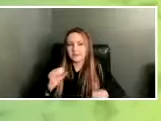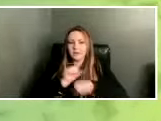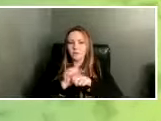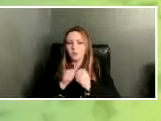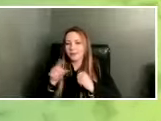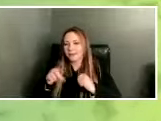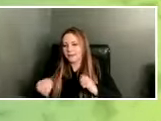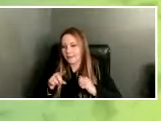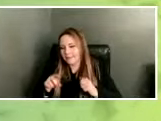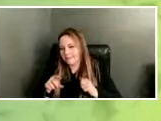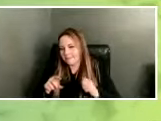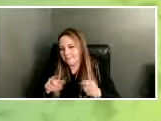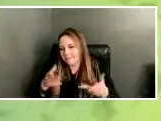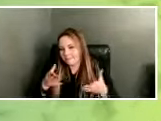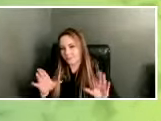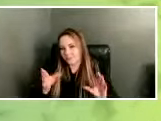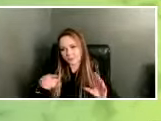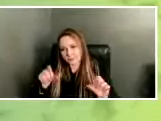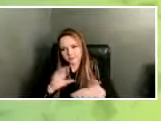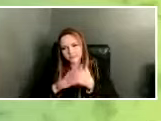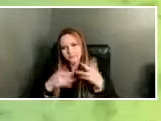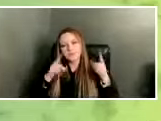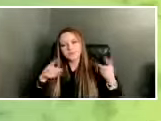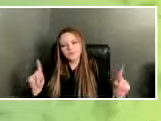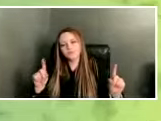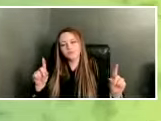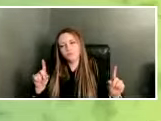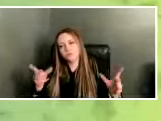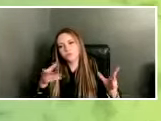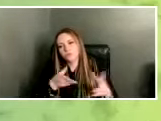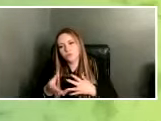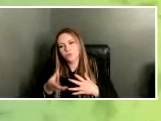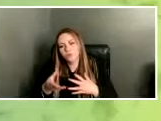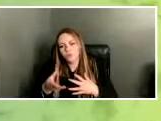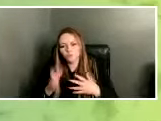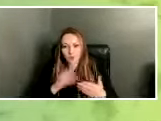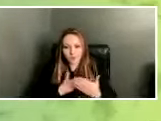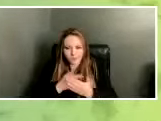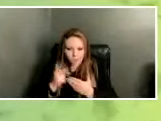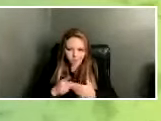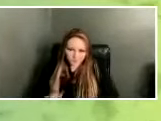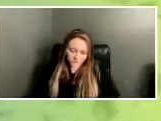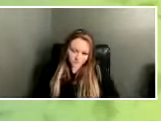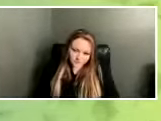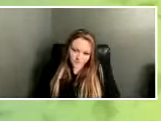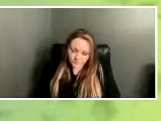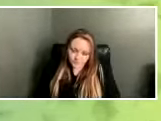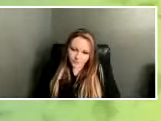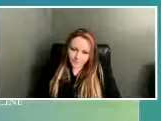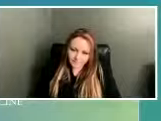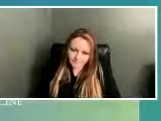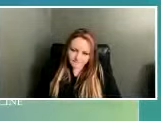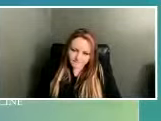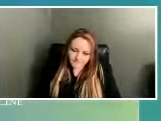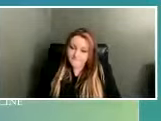that they can be successful through the matriculation of our programs. Yeah.